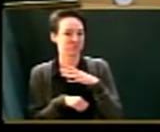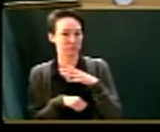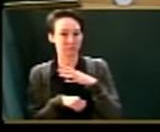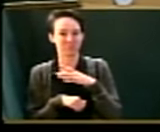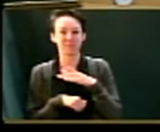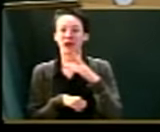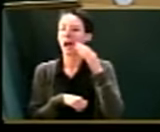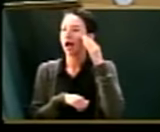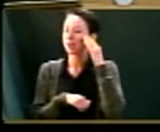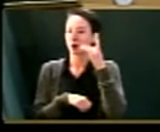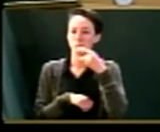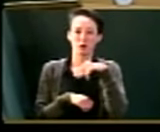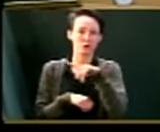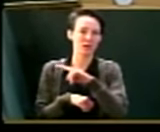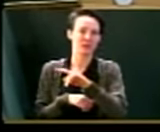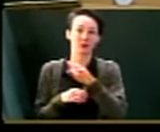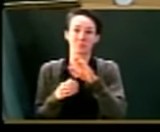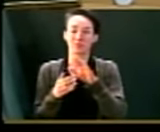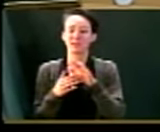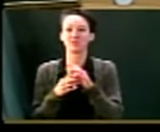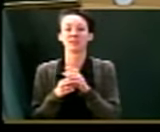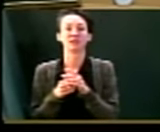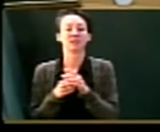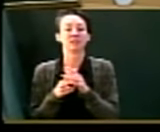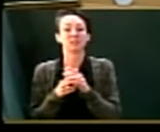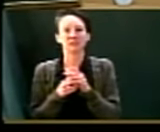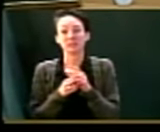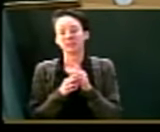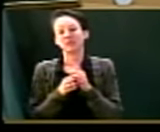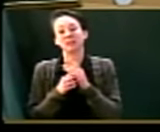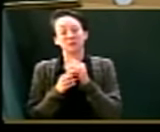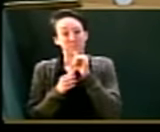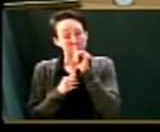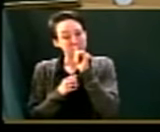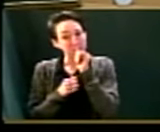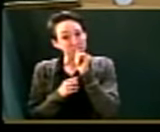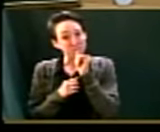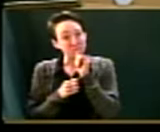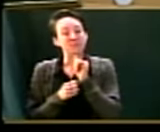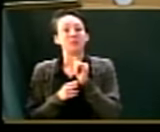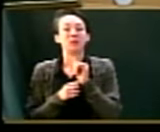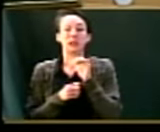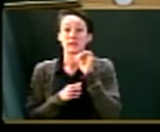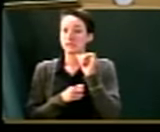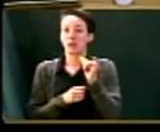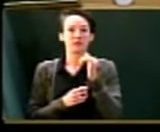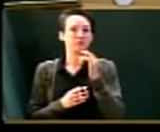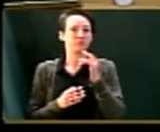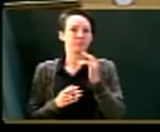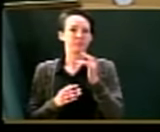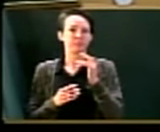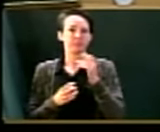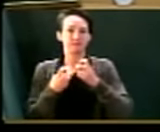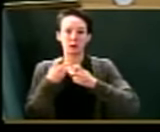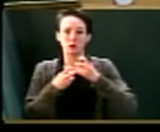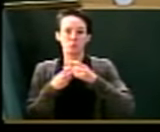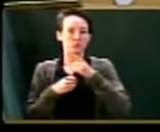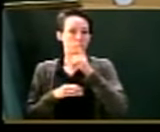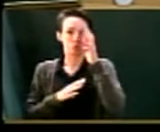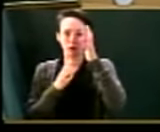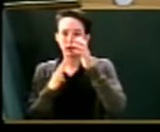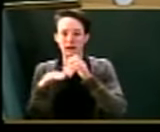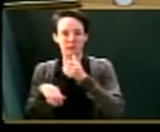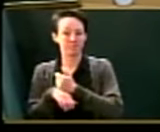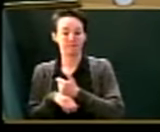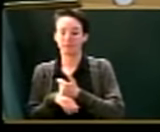I know you guys have been dying on this too, and I know too that this wasn't an issue that you created. Absolutely, let me just say that